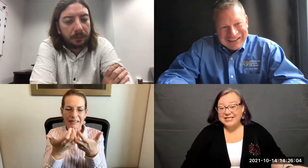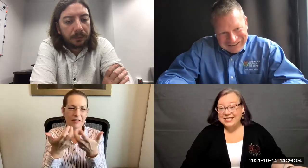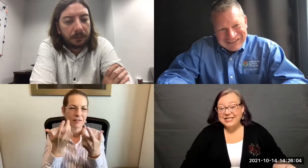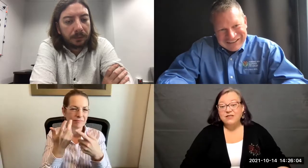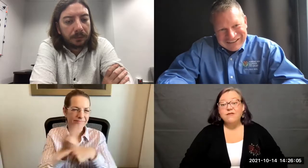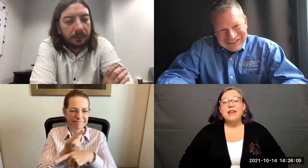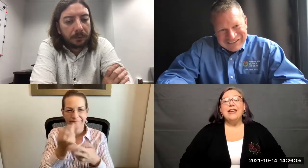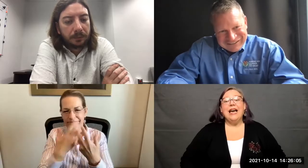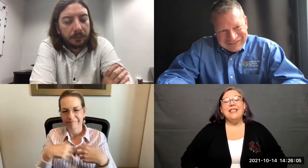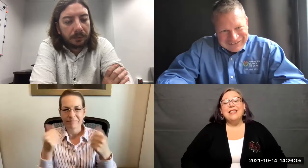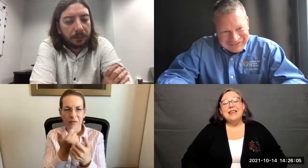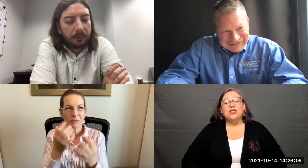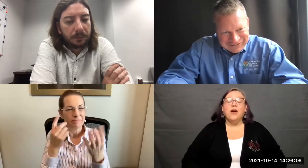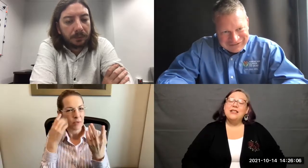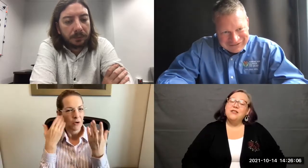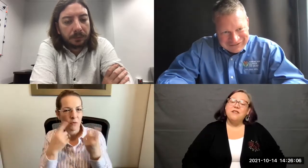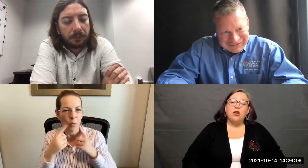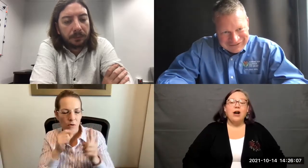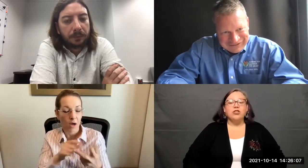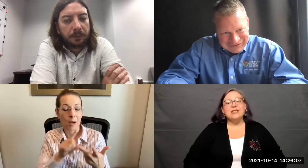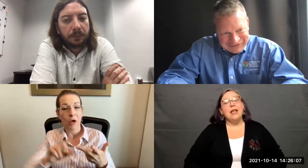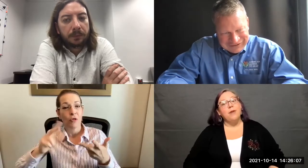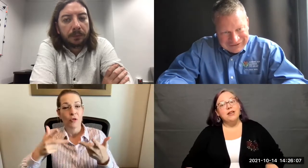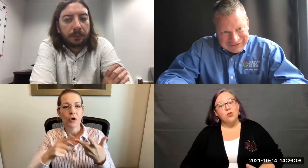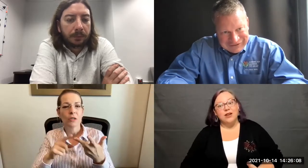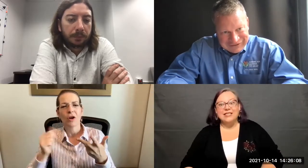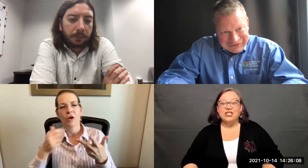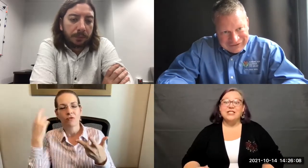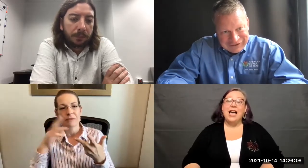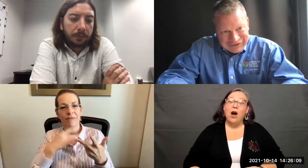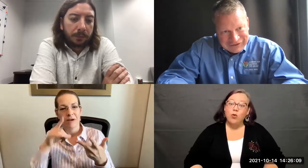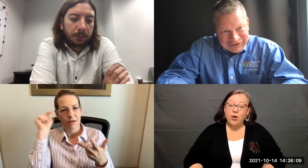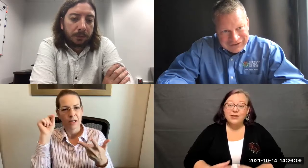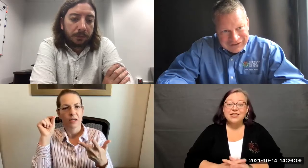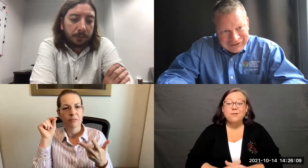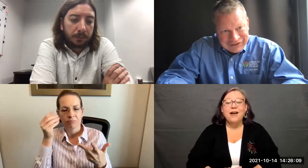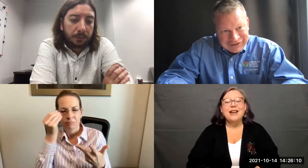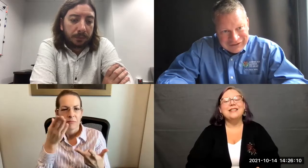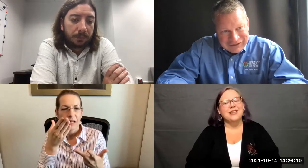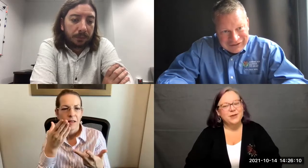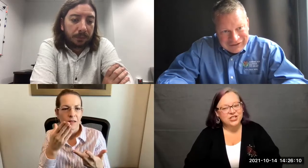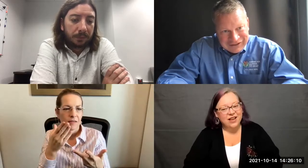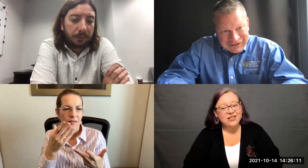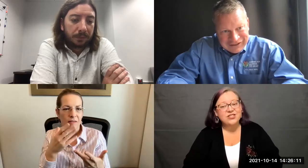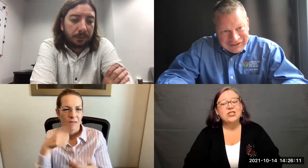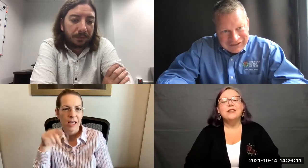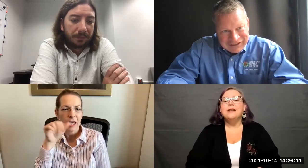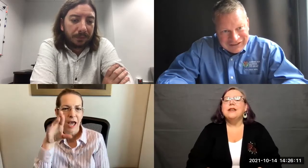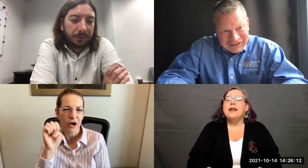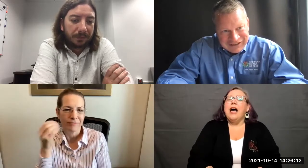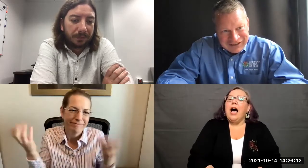very extensive. And then trying to figure out, just like-minded organizations, how we're going to combine is going to be a